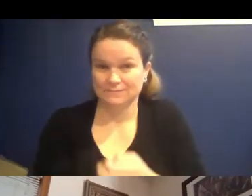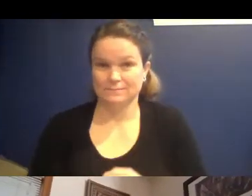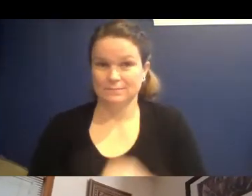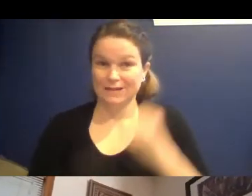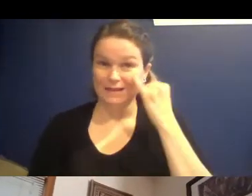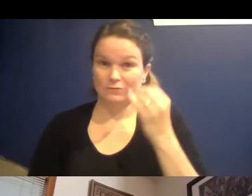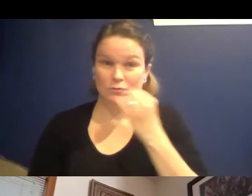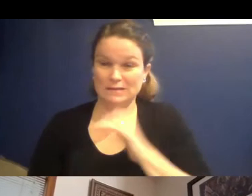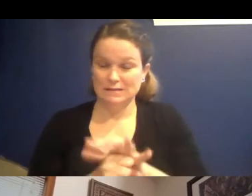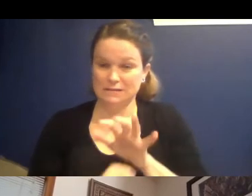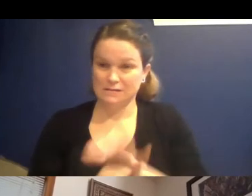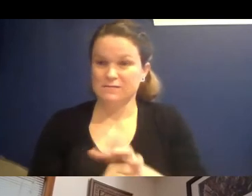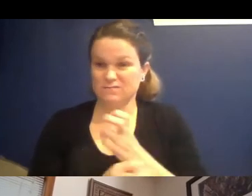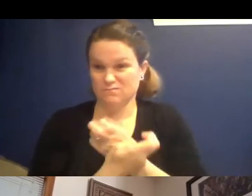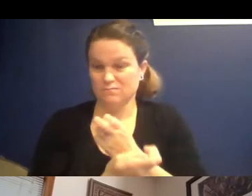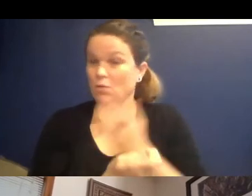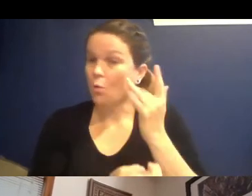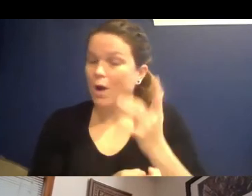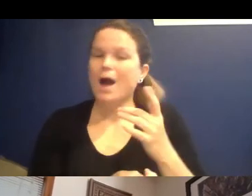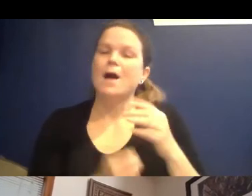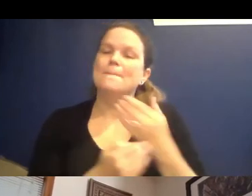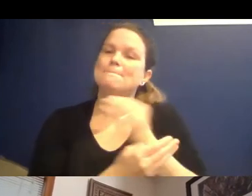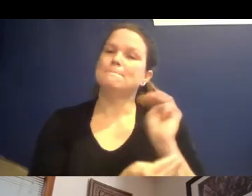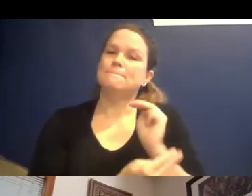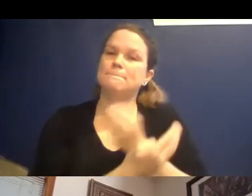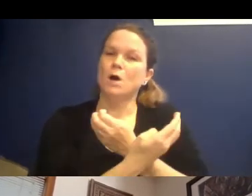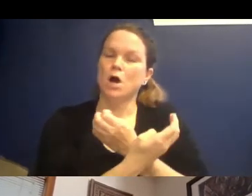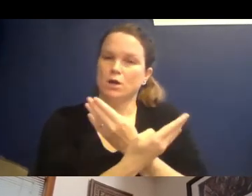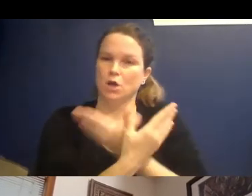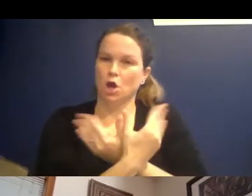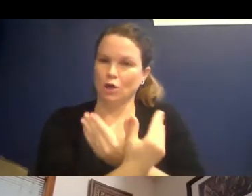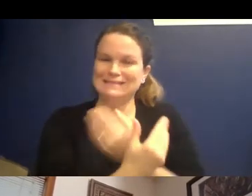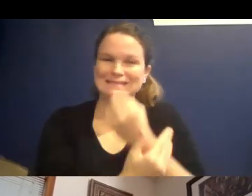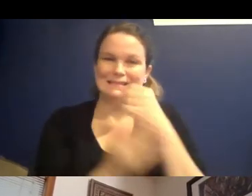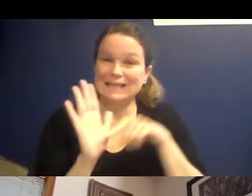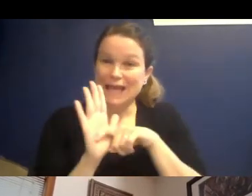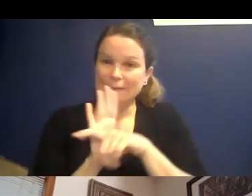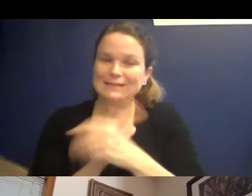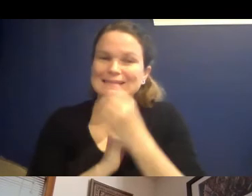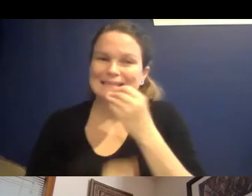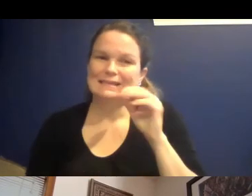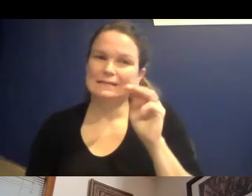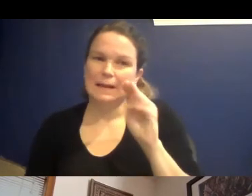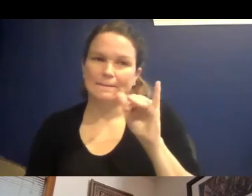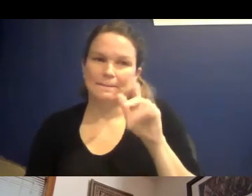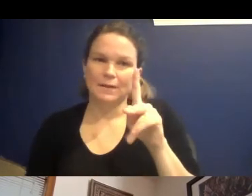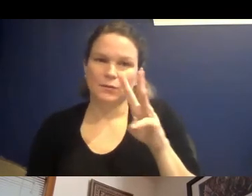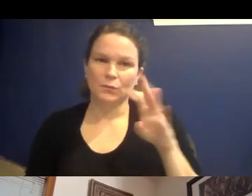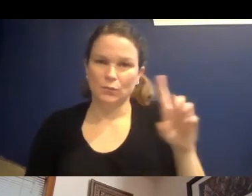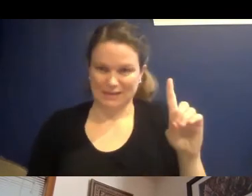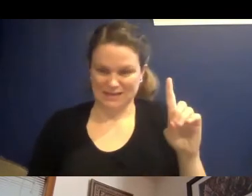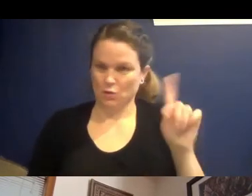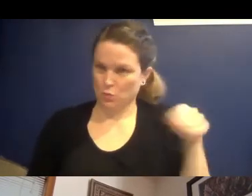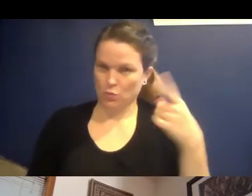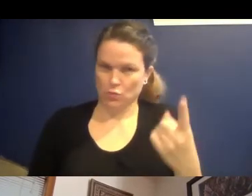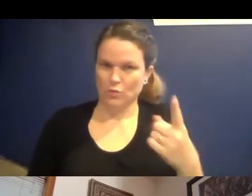eaten, because monarch caterpillars only eat milkweed, and milkweed sap contains poison